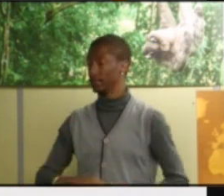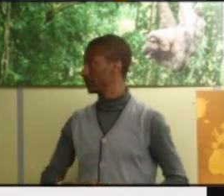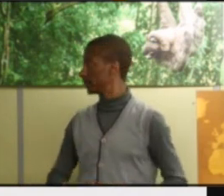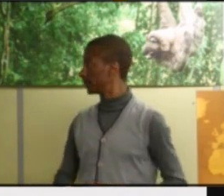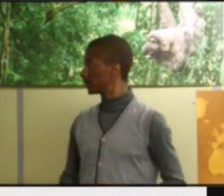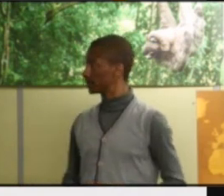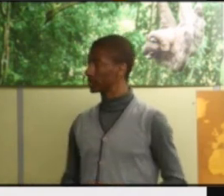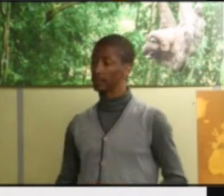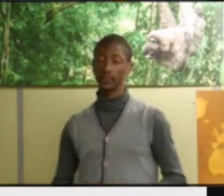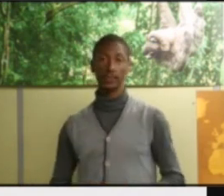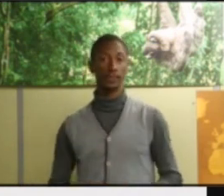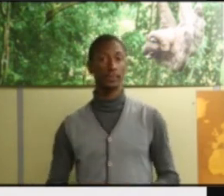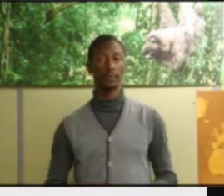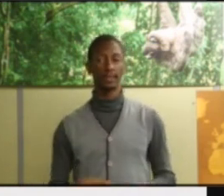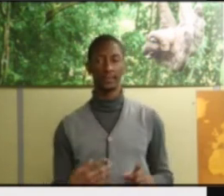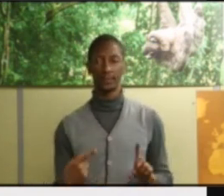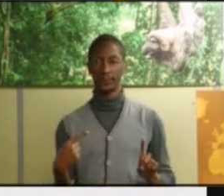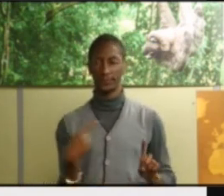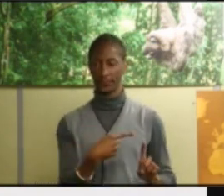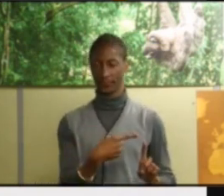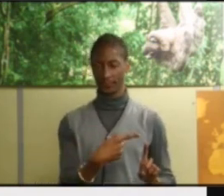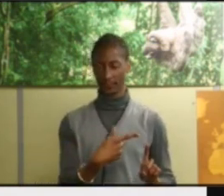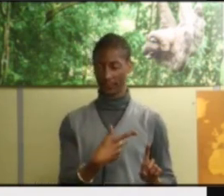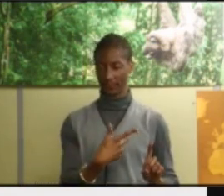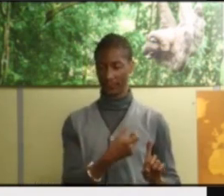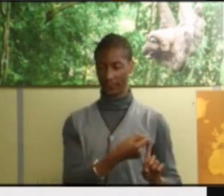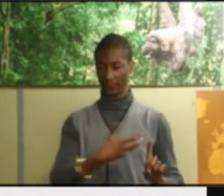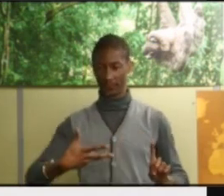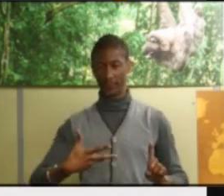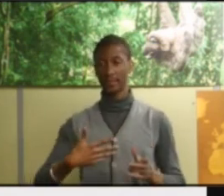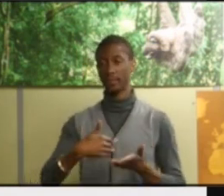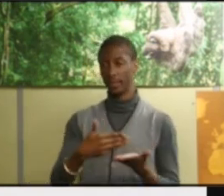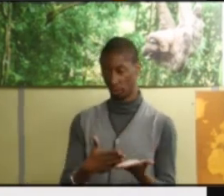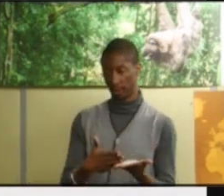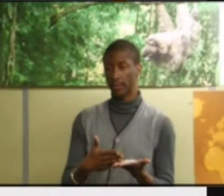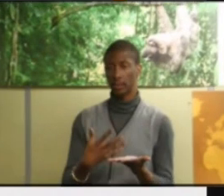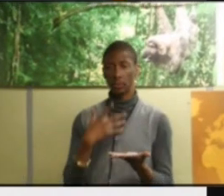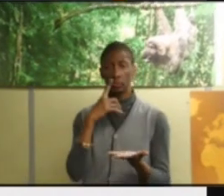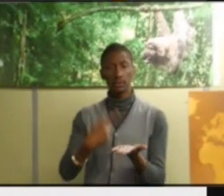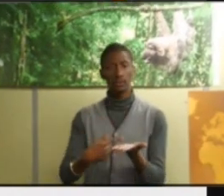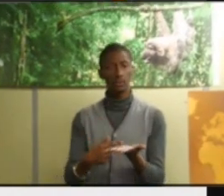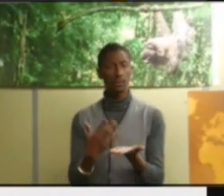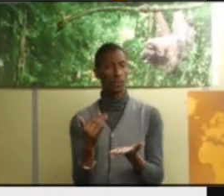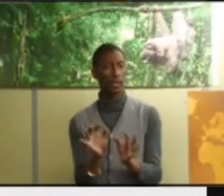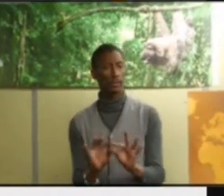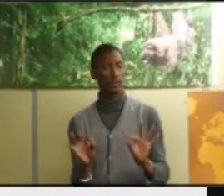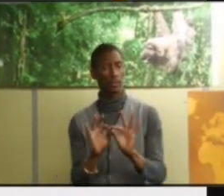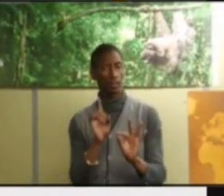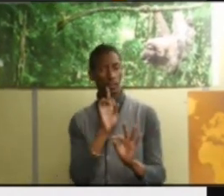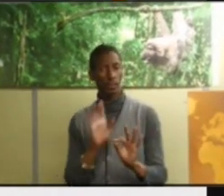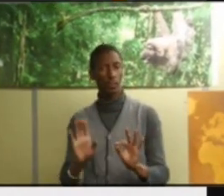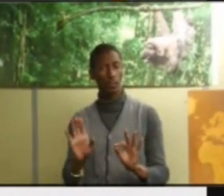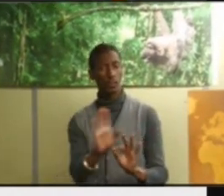So since this talk's all about budgeting, we should discuss why budgeting matters for your